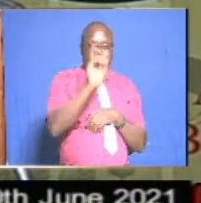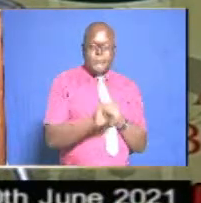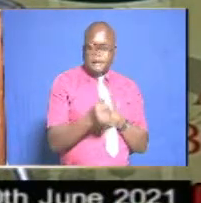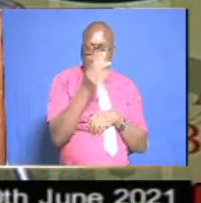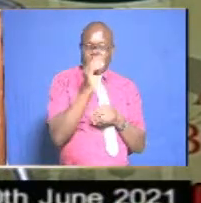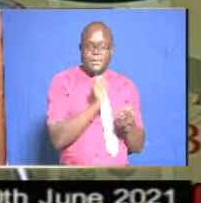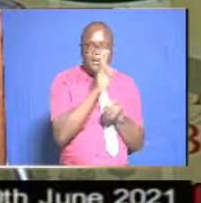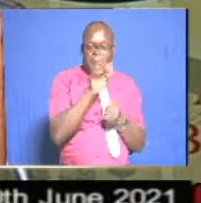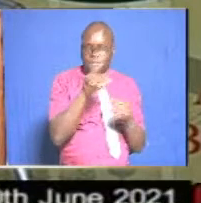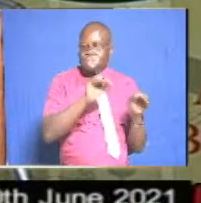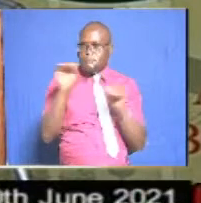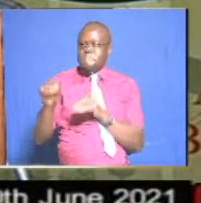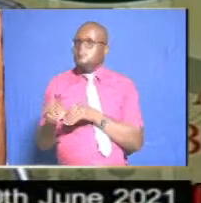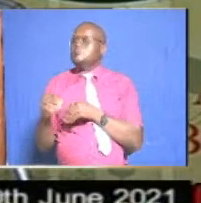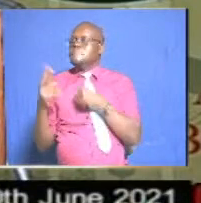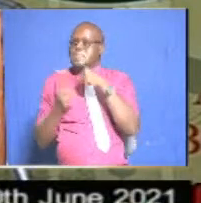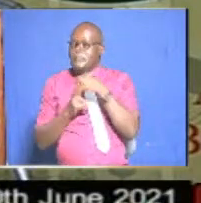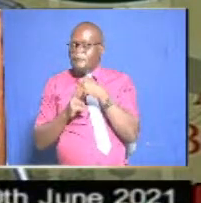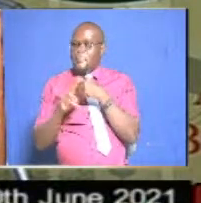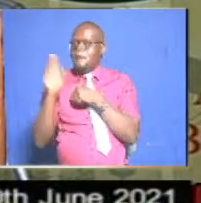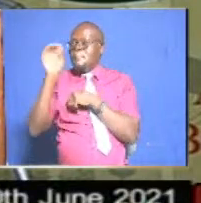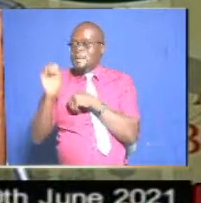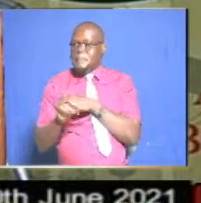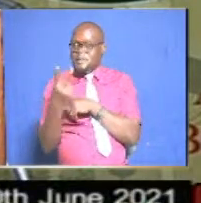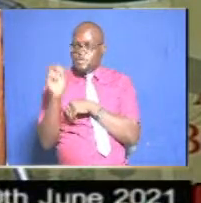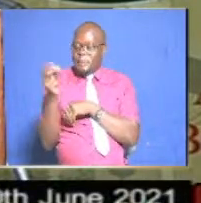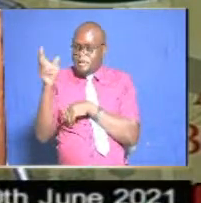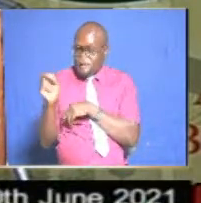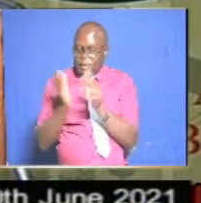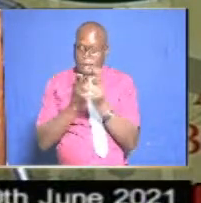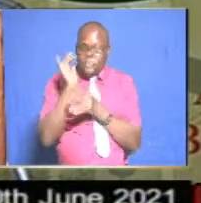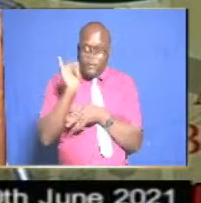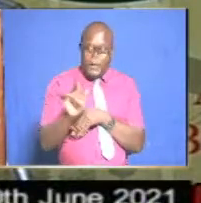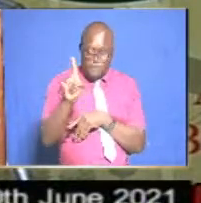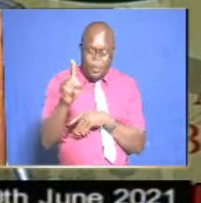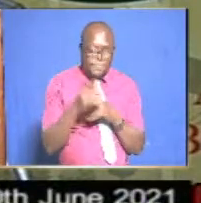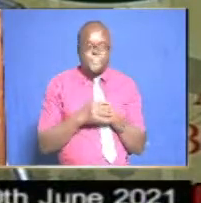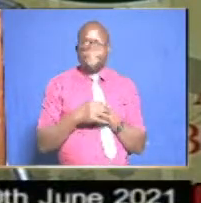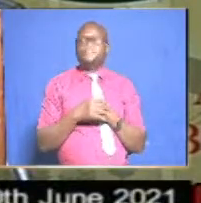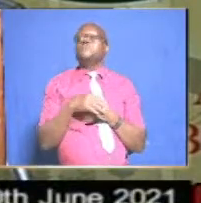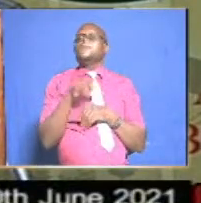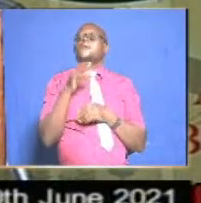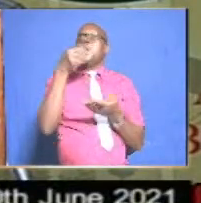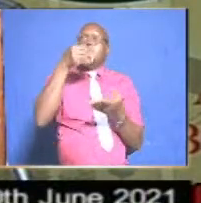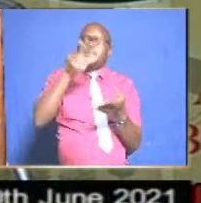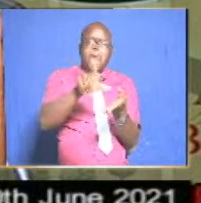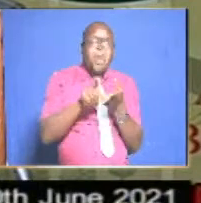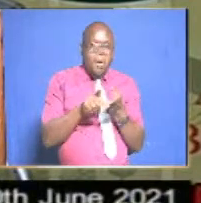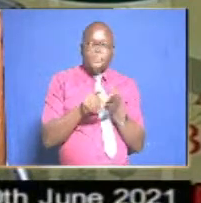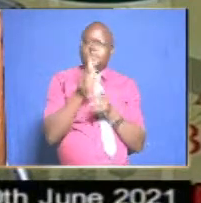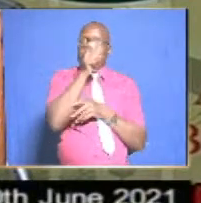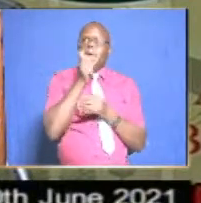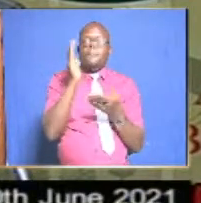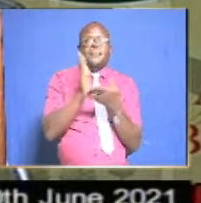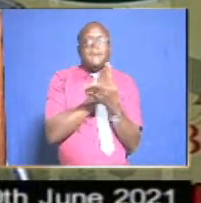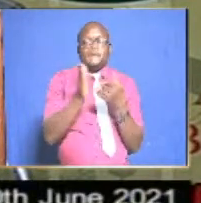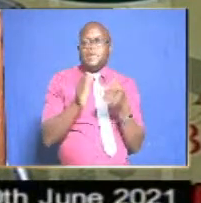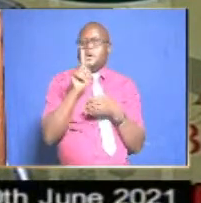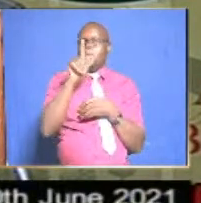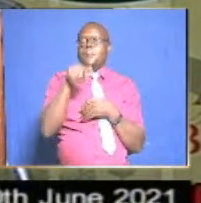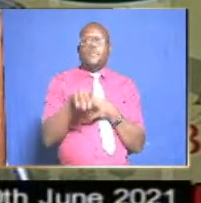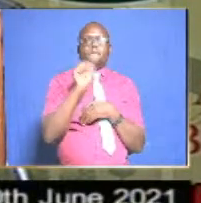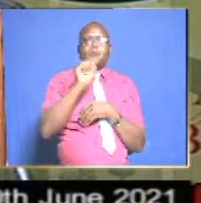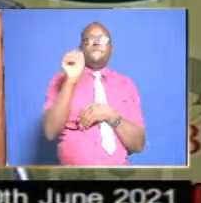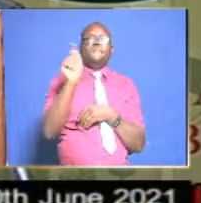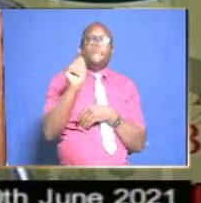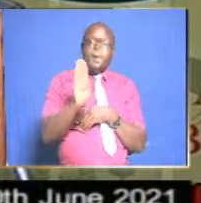2013 to 7% in 2020. As a result, credit to the private sector increased from KES 1.5 trillion